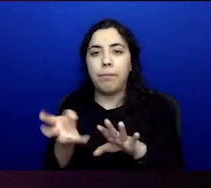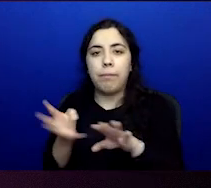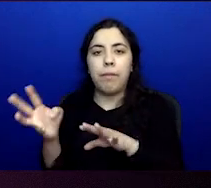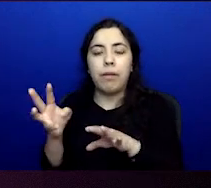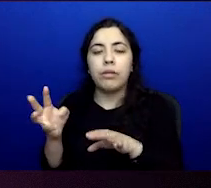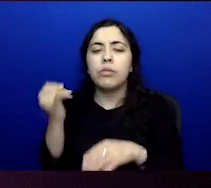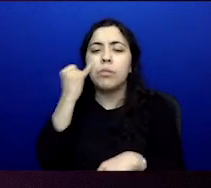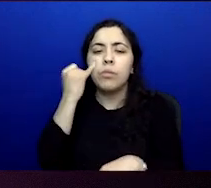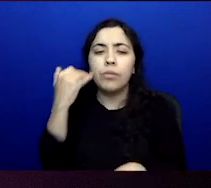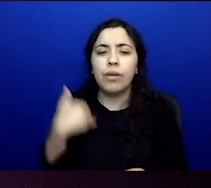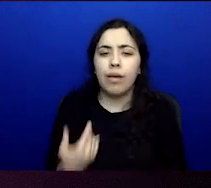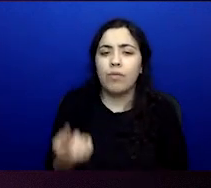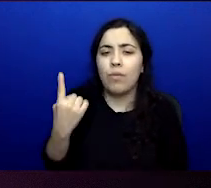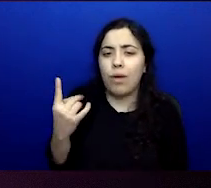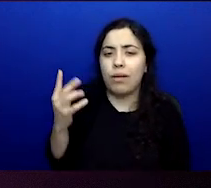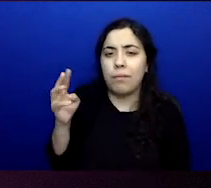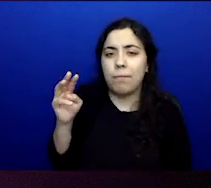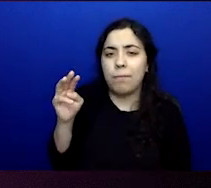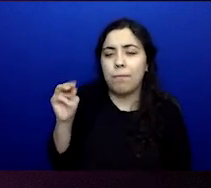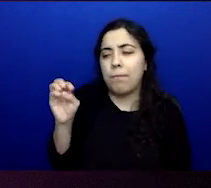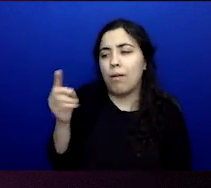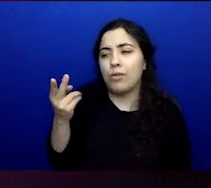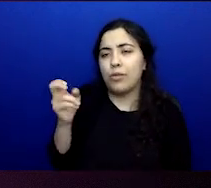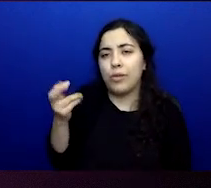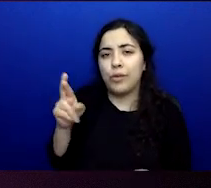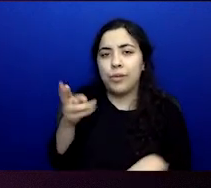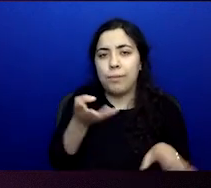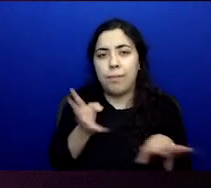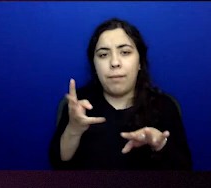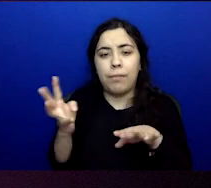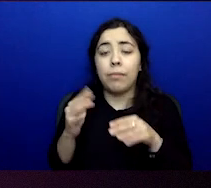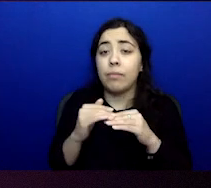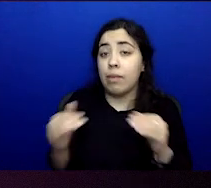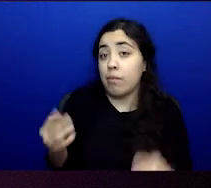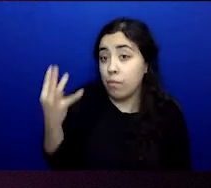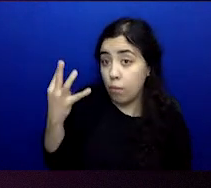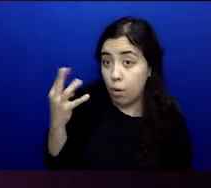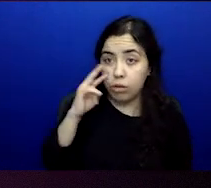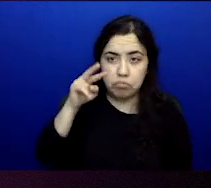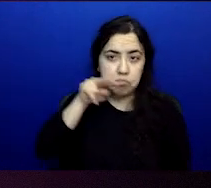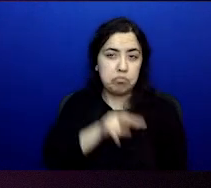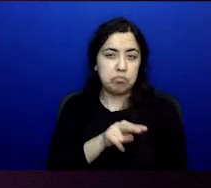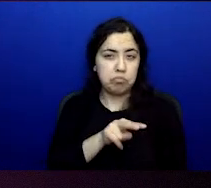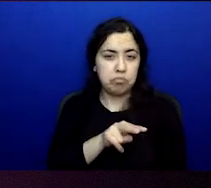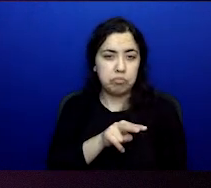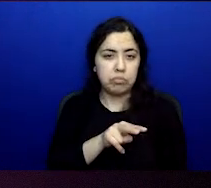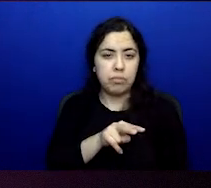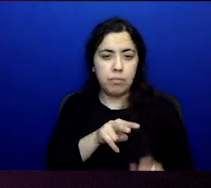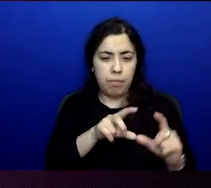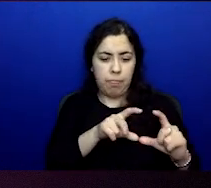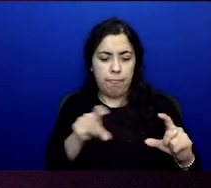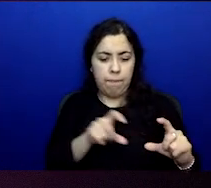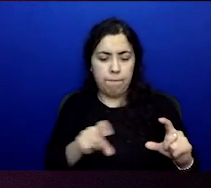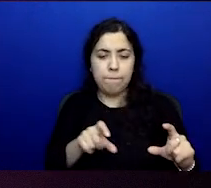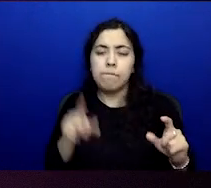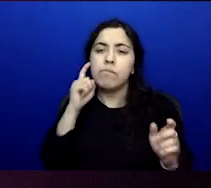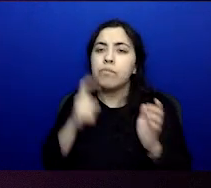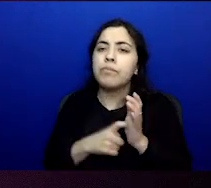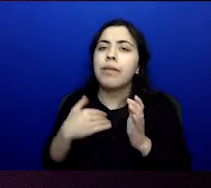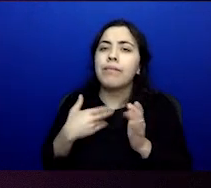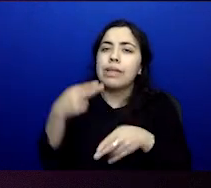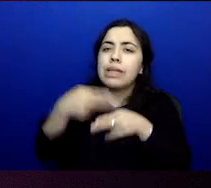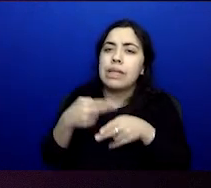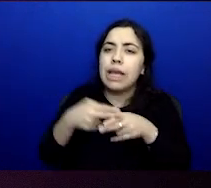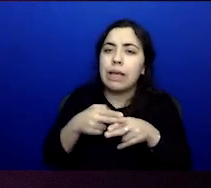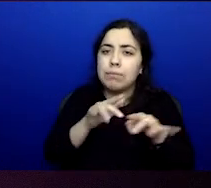this module pipeline with this ID, which is, you can see it's a level 4 pipeline. So because of namespacing, now we can obtain all the